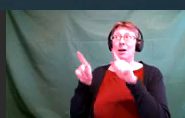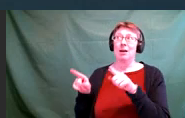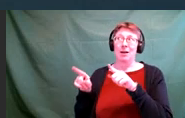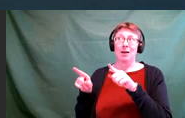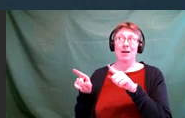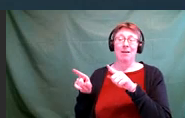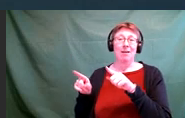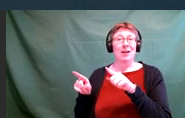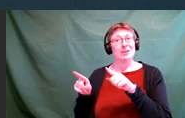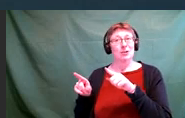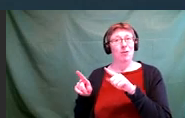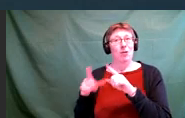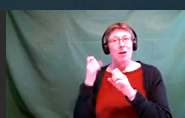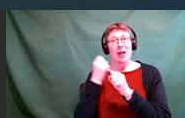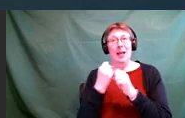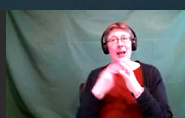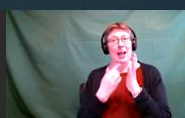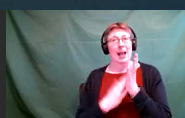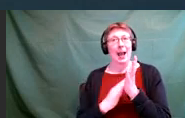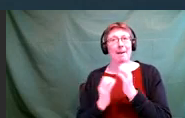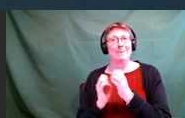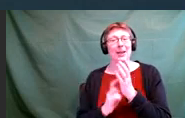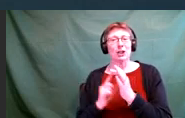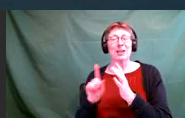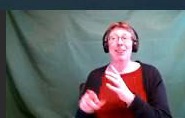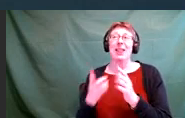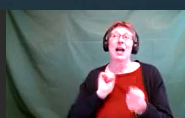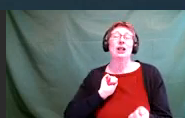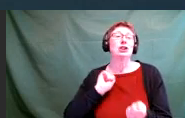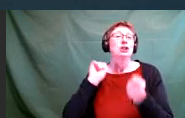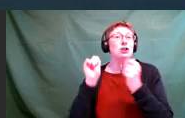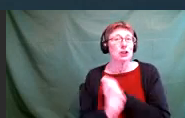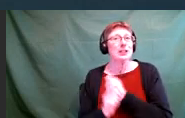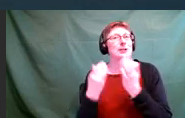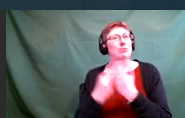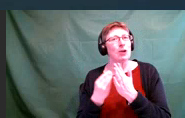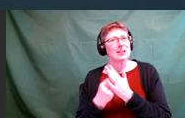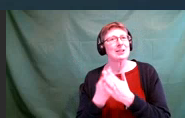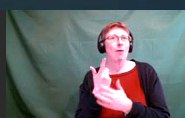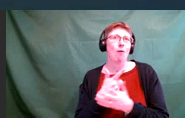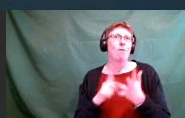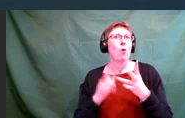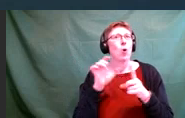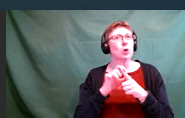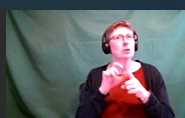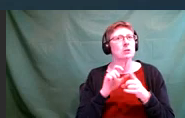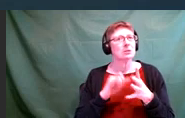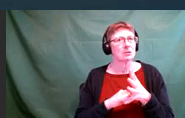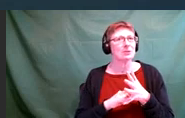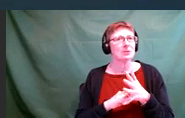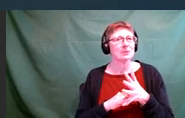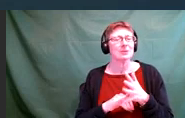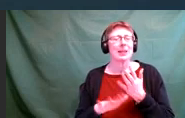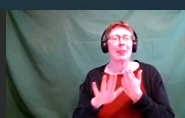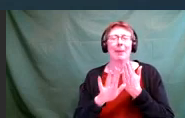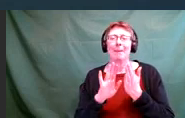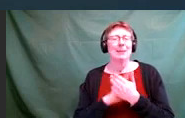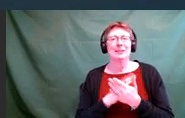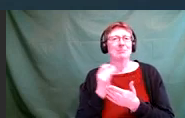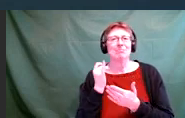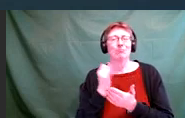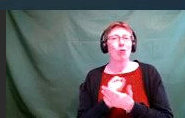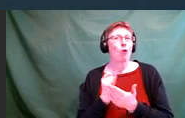investors, the gamblers, has changed the prices of the odds so that they're